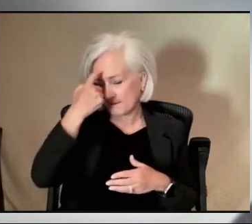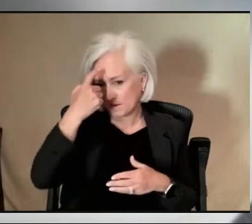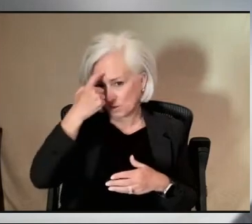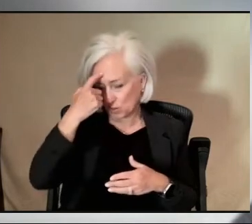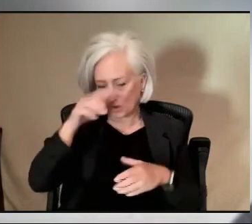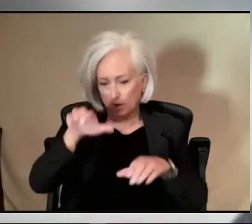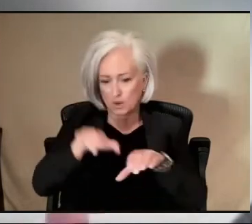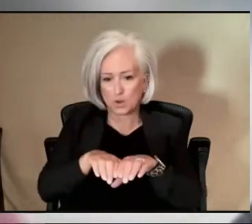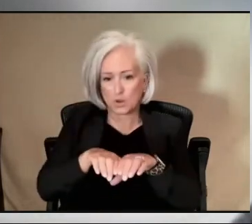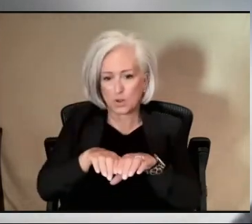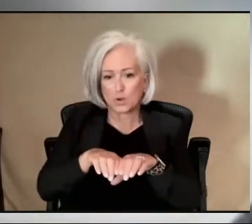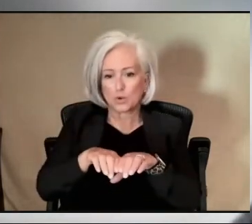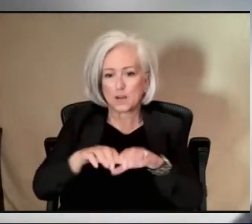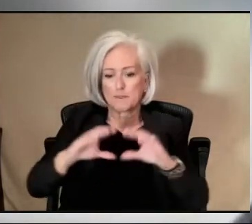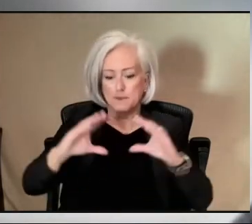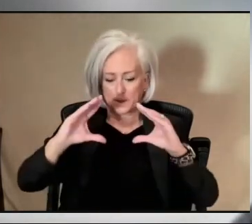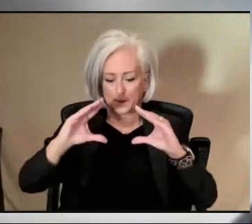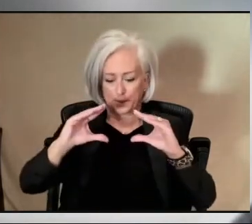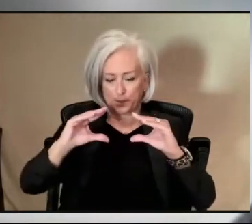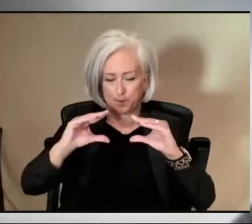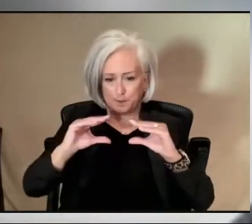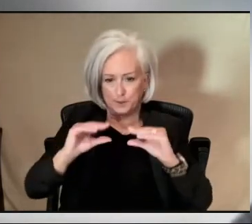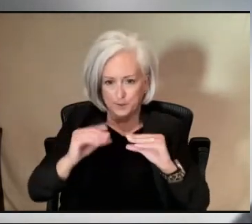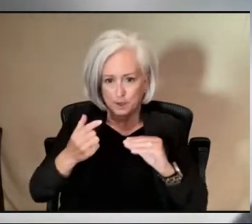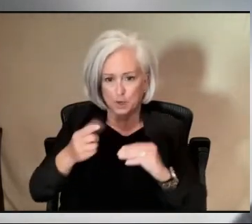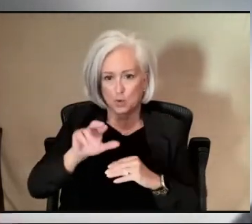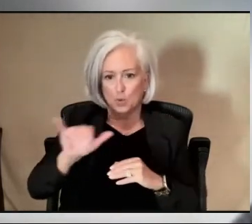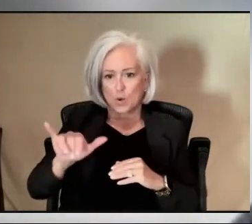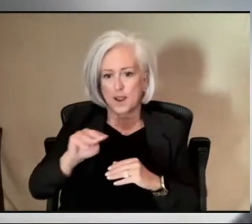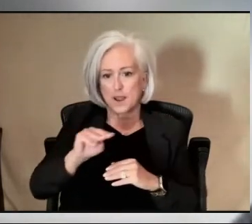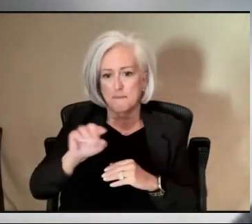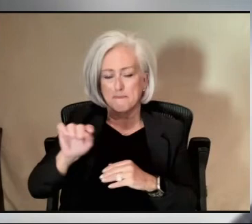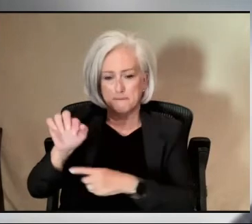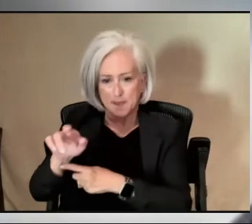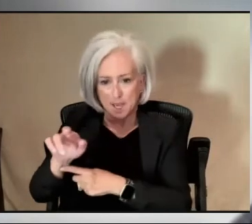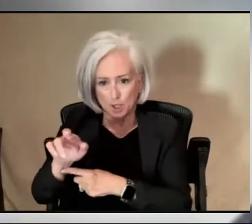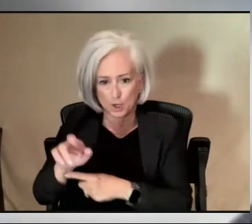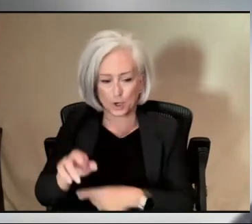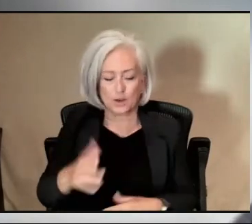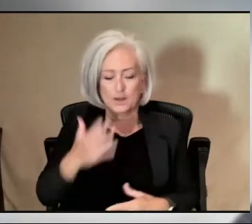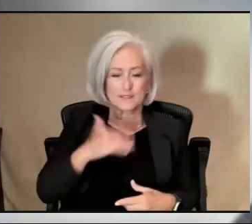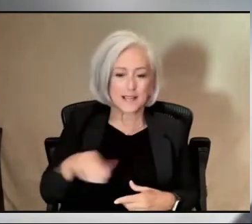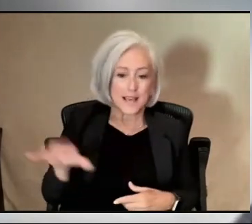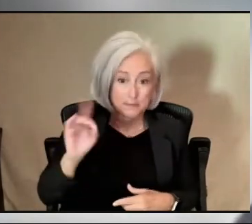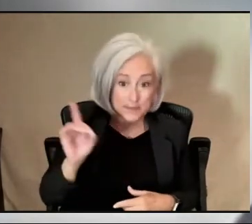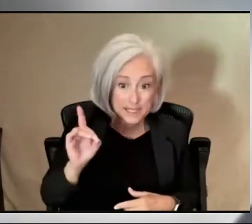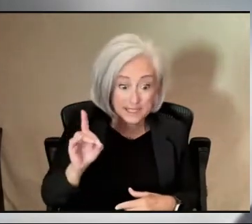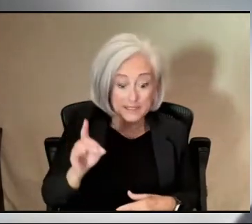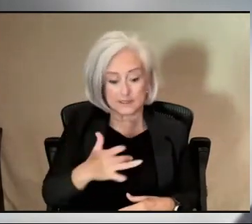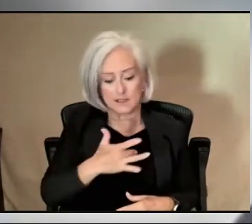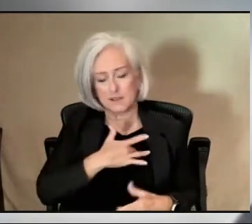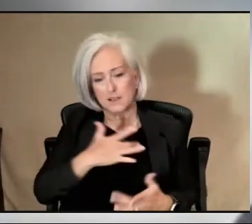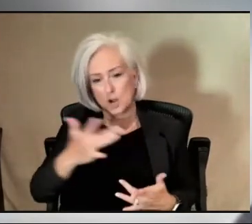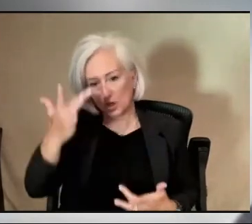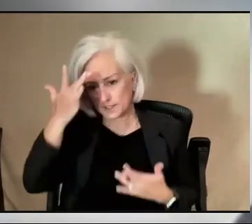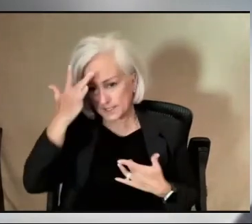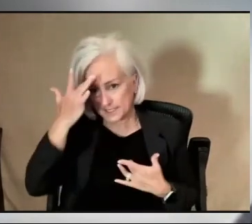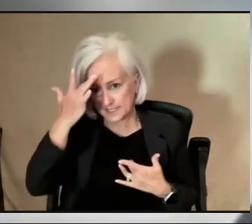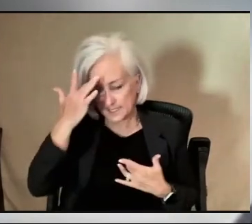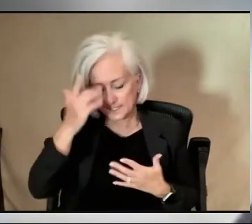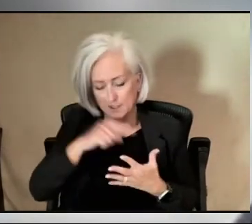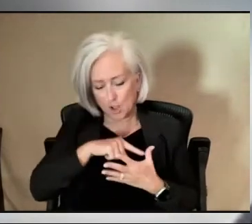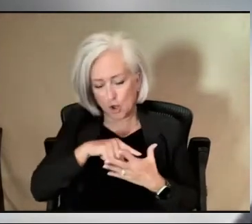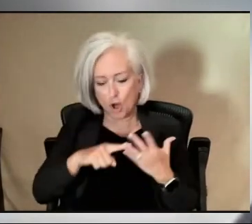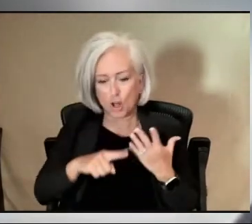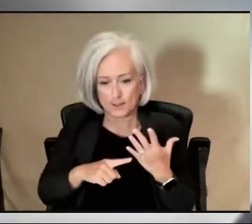a significantly increased risk of diabetes, of cardiovascular diseases, as Hawk said. These